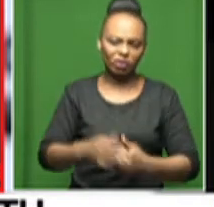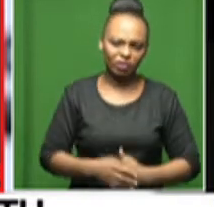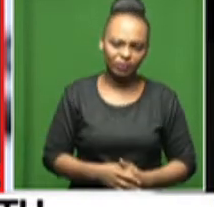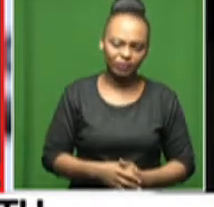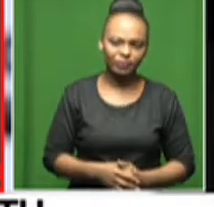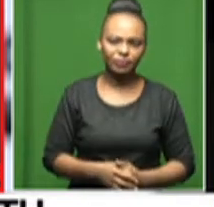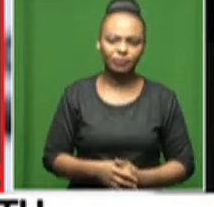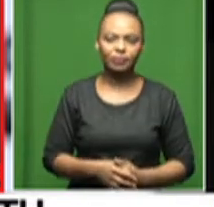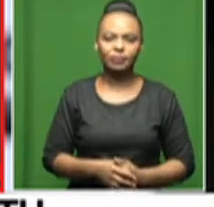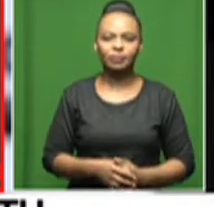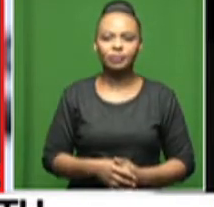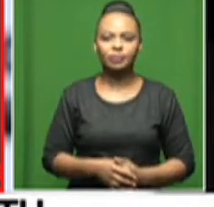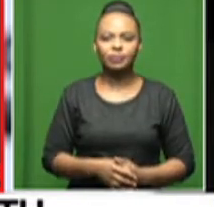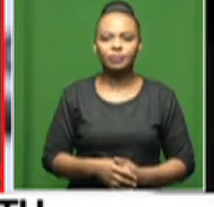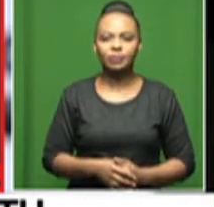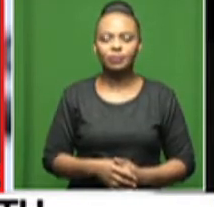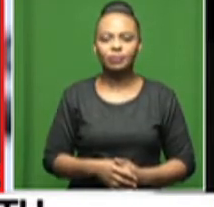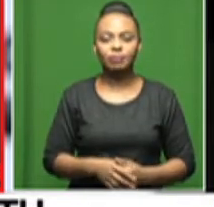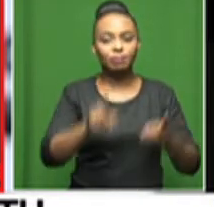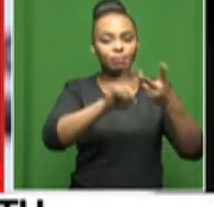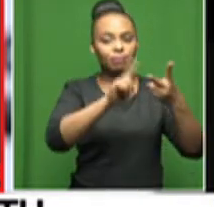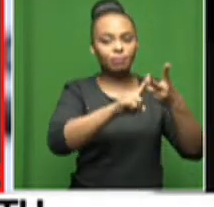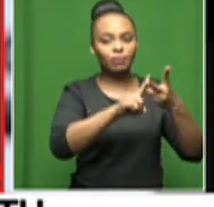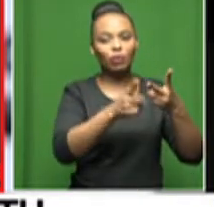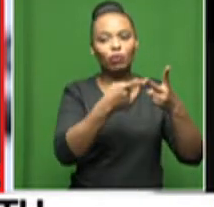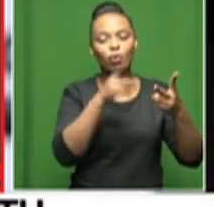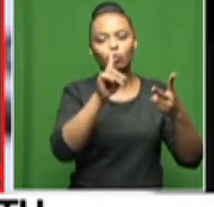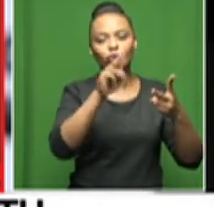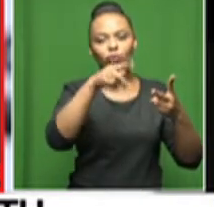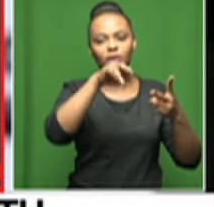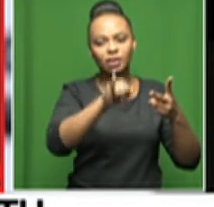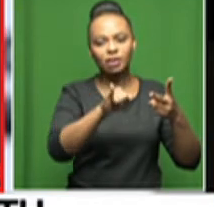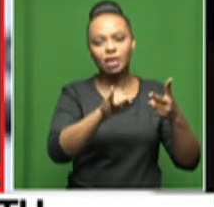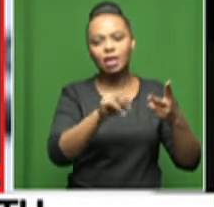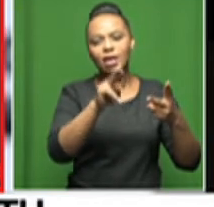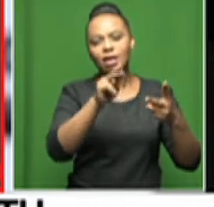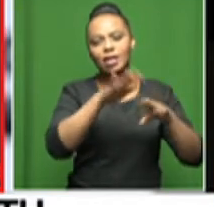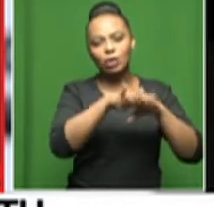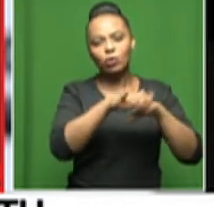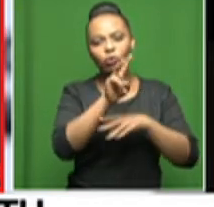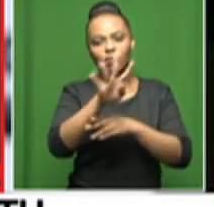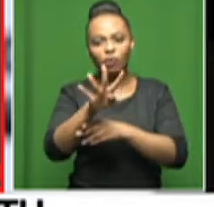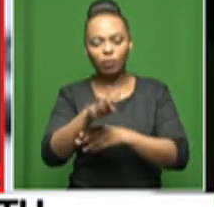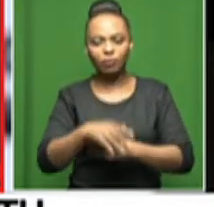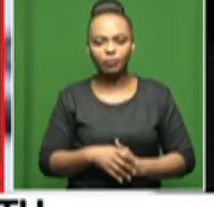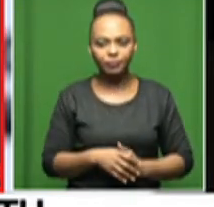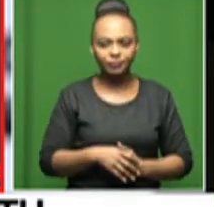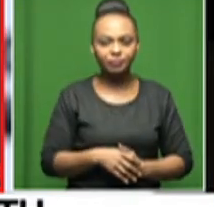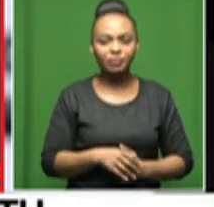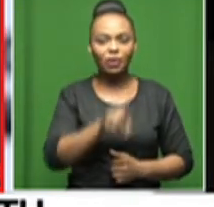The next question comes from Christian Duplessis from Network 24. His first question is, are we still going to